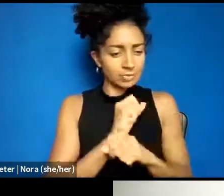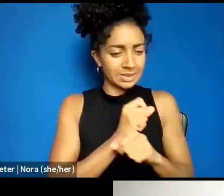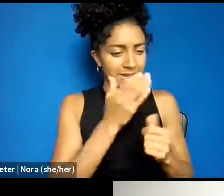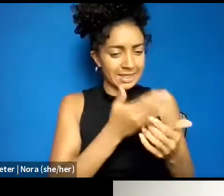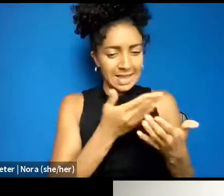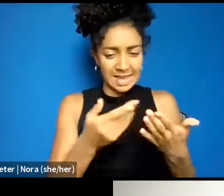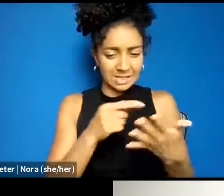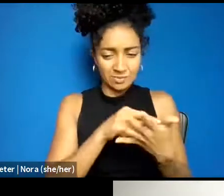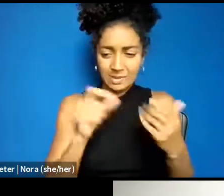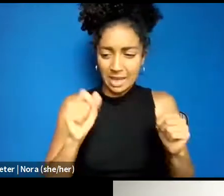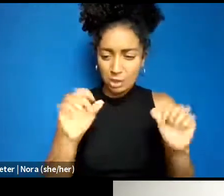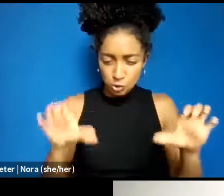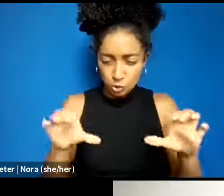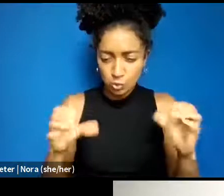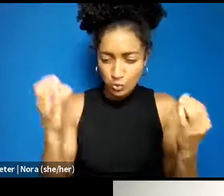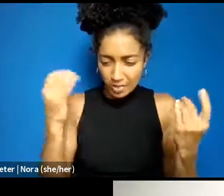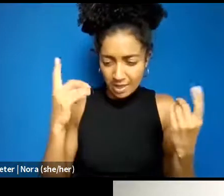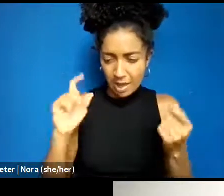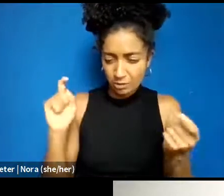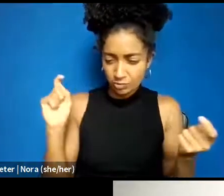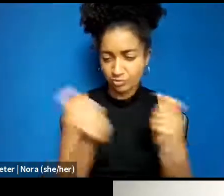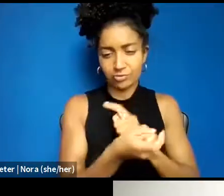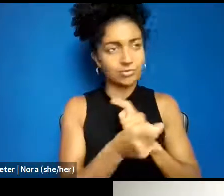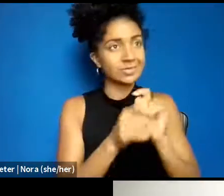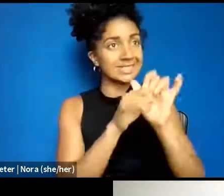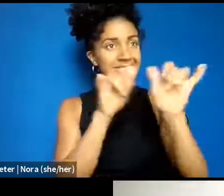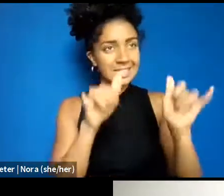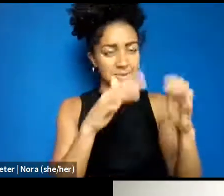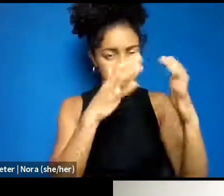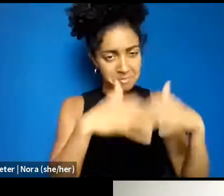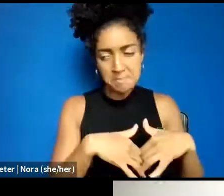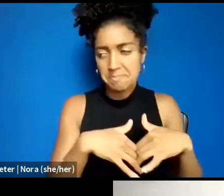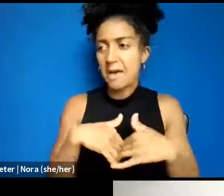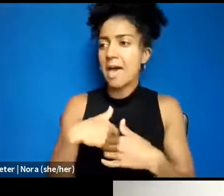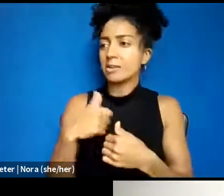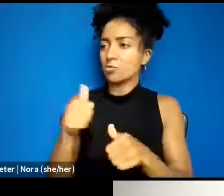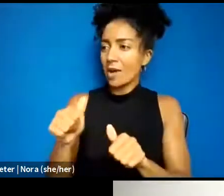systems internally in the workplace. I know,